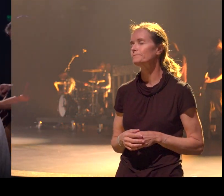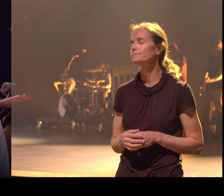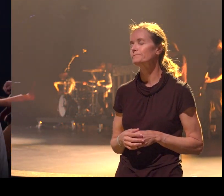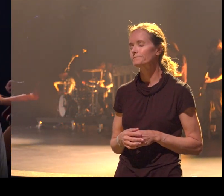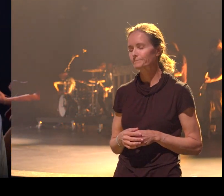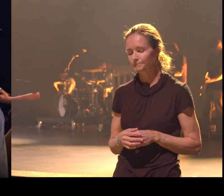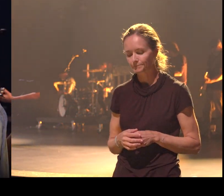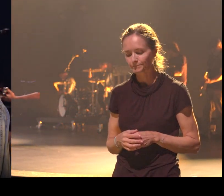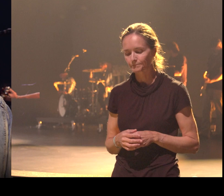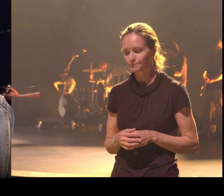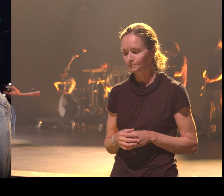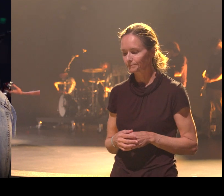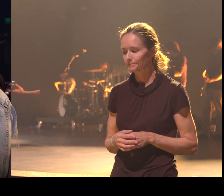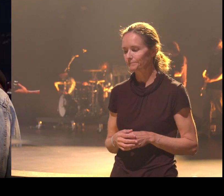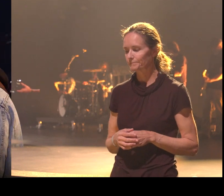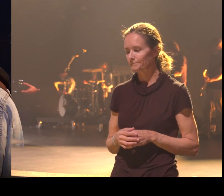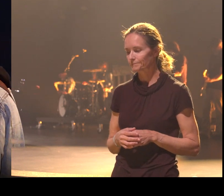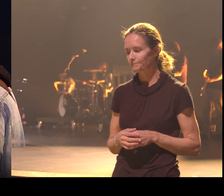Standing on the rock.